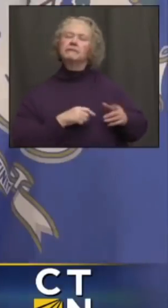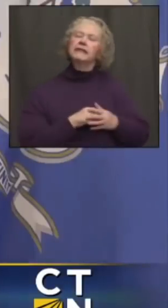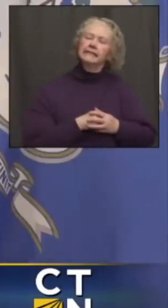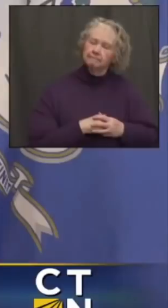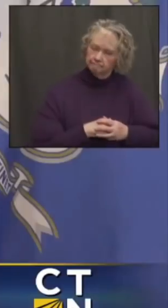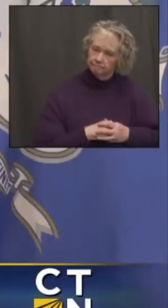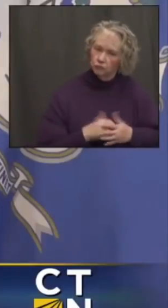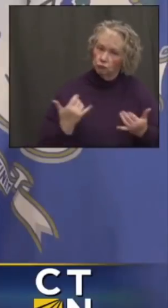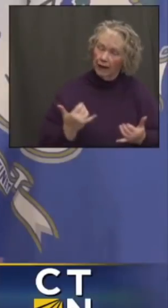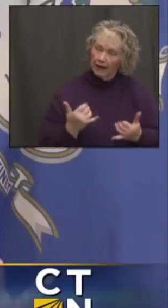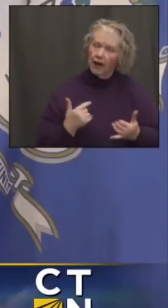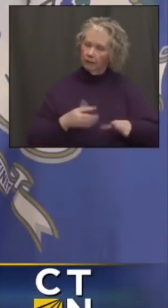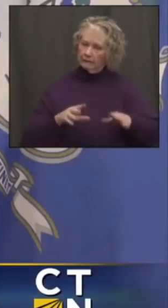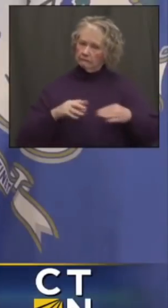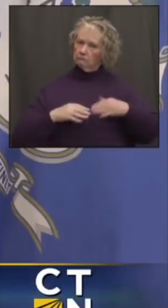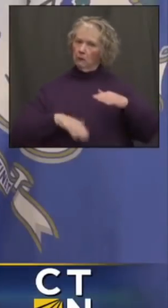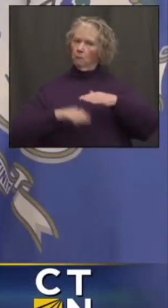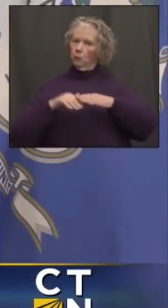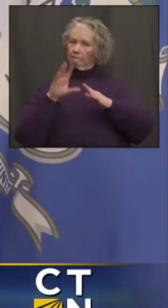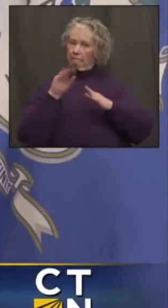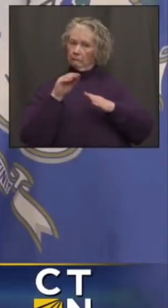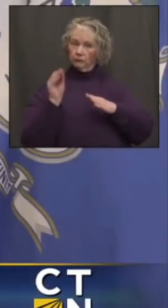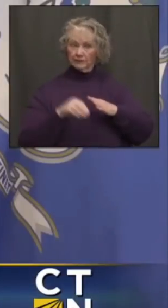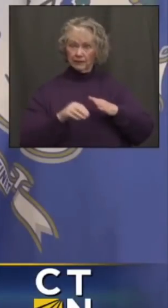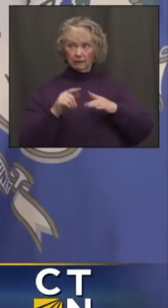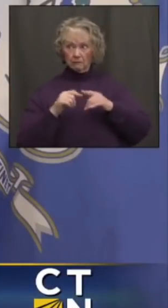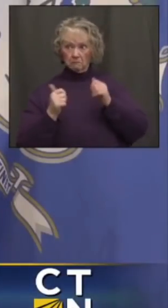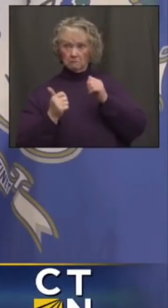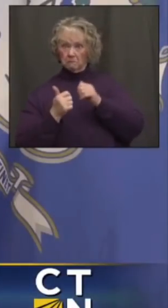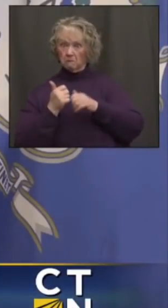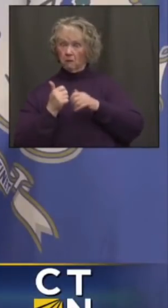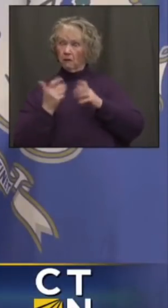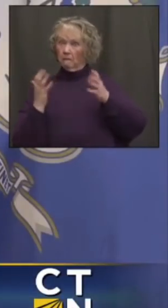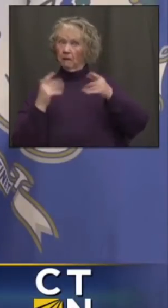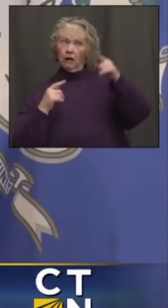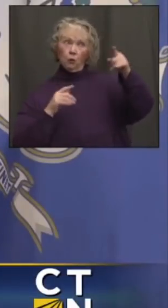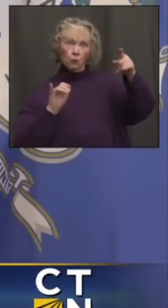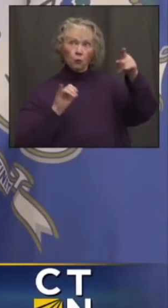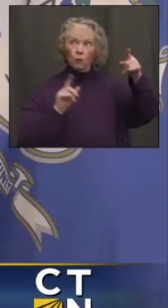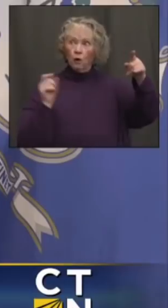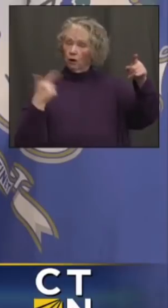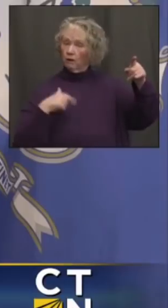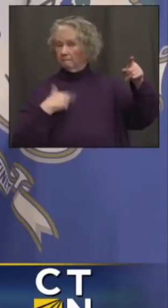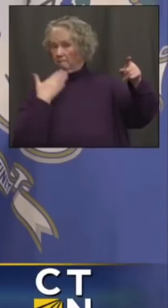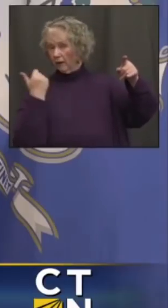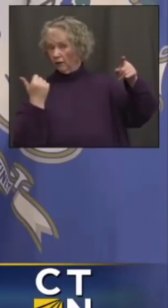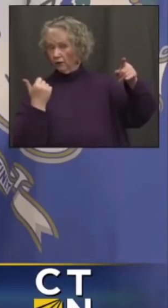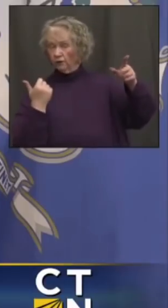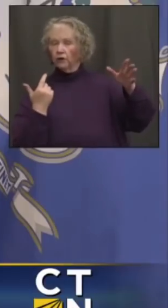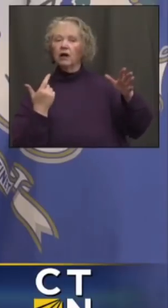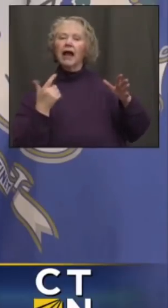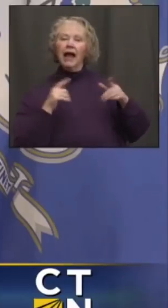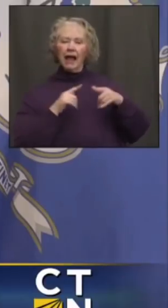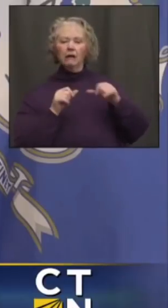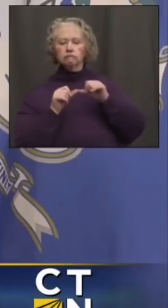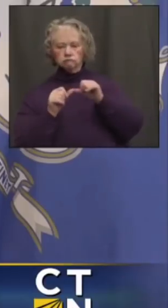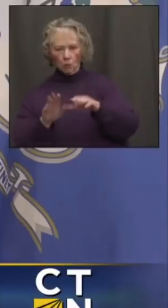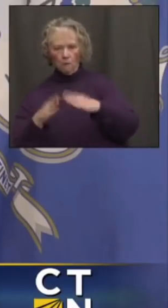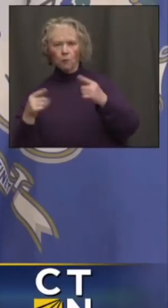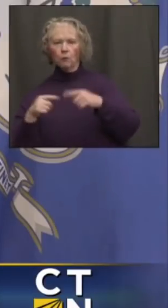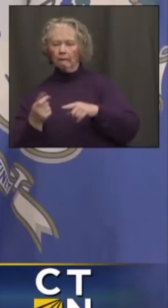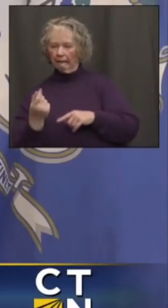Governor, a lot of restaurants that have been on pause, we're hoping to get expanded capacity soon so they can survive. What's coming up on